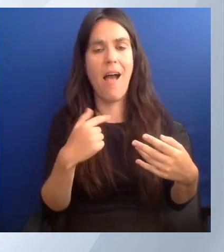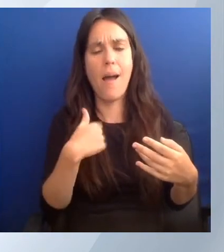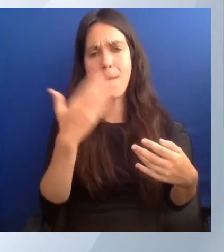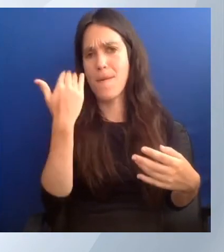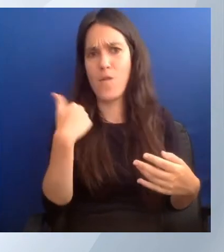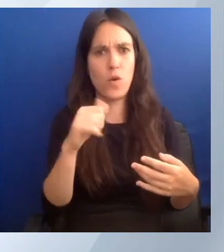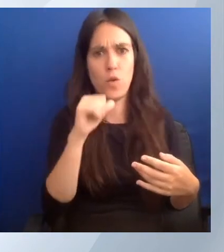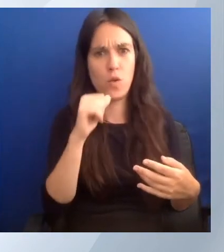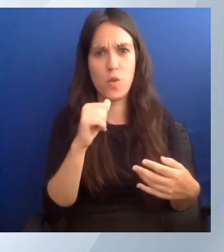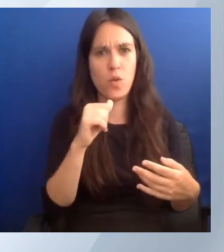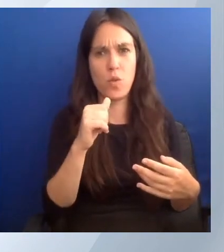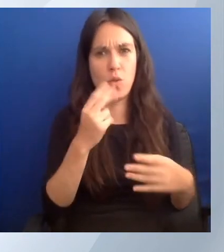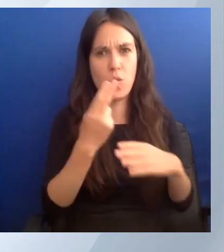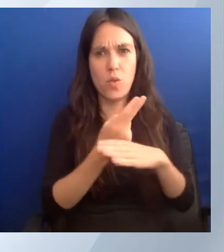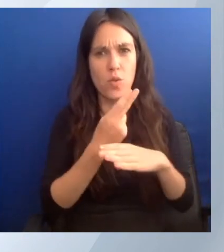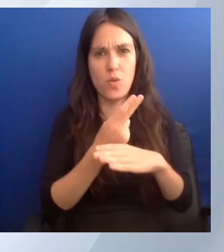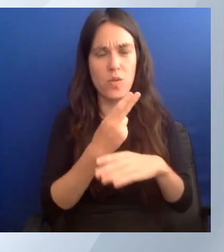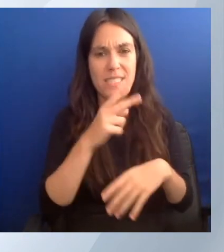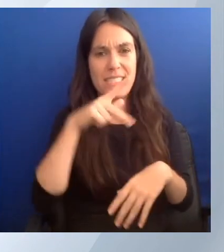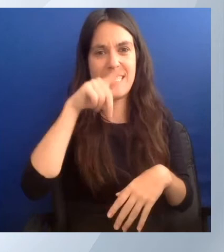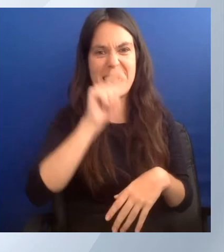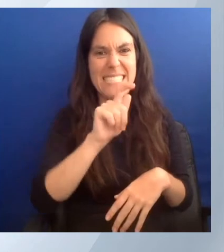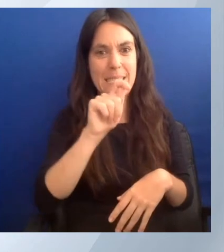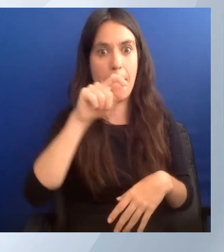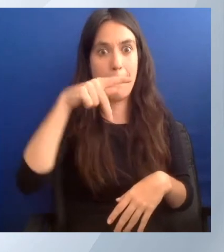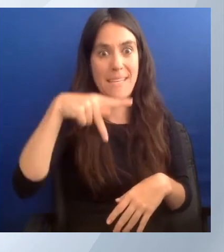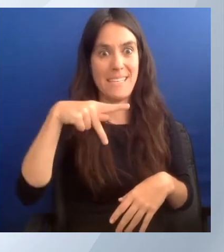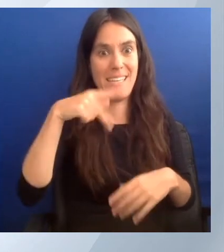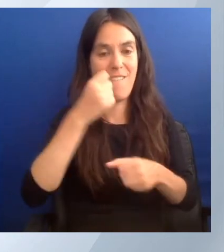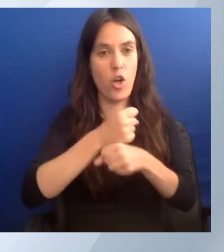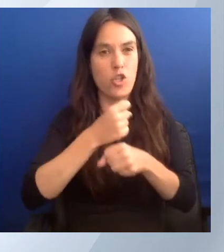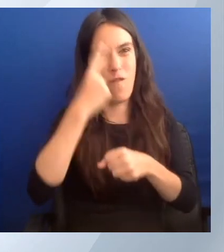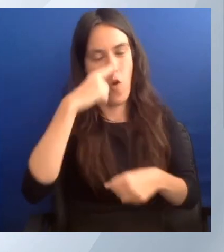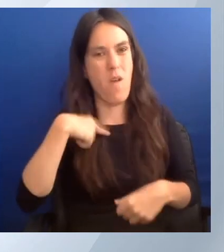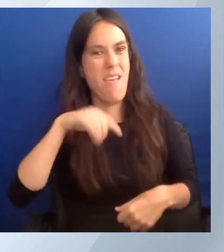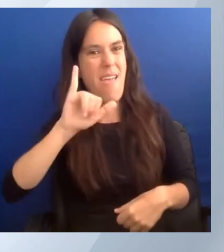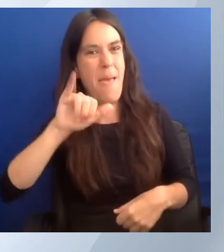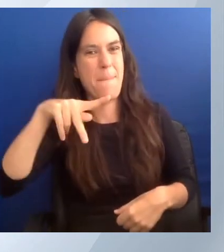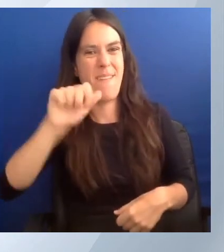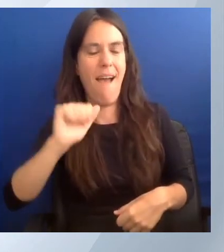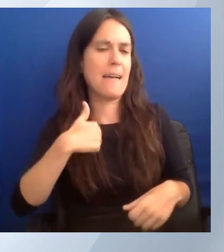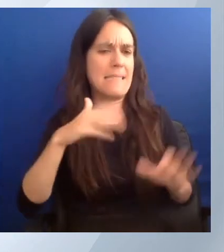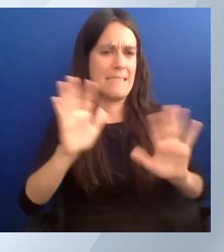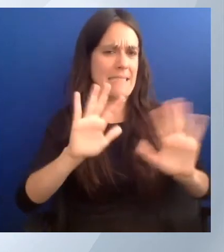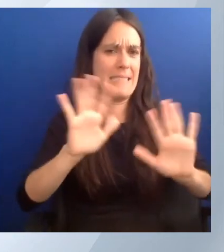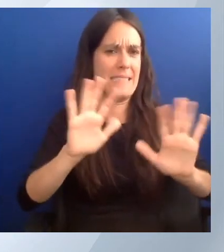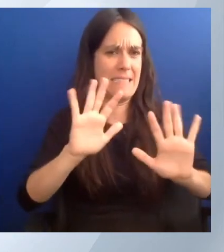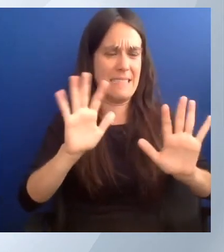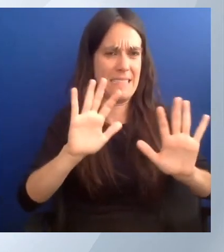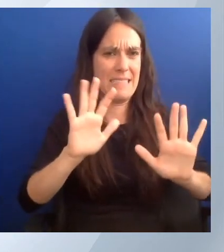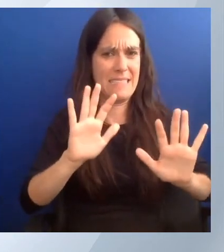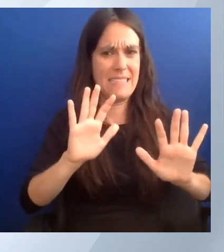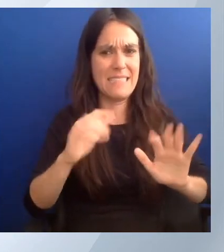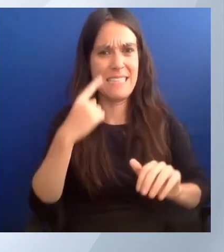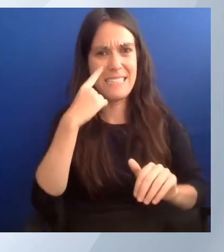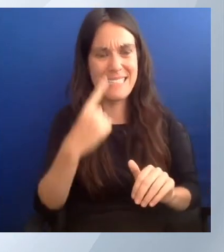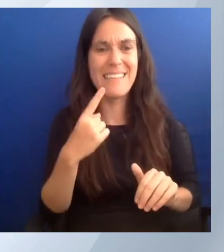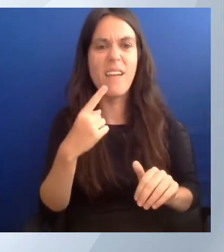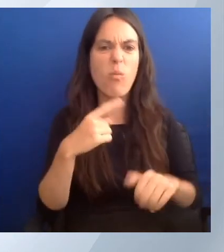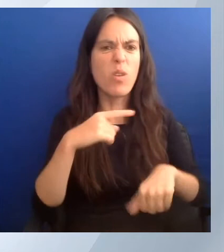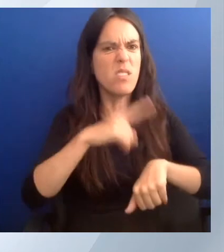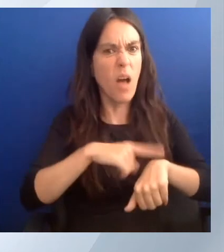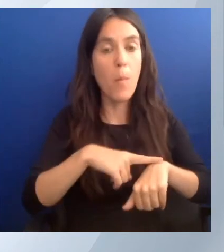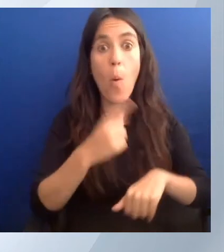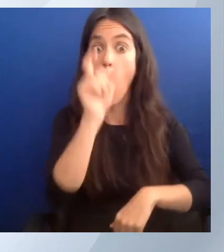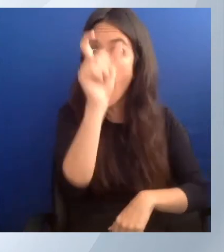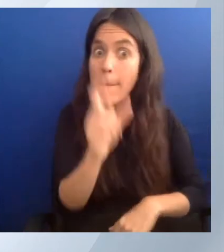an Azure HTTP function for my API, because this takes some time to get going. And even though it's only one user when